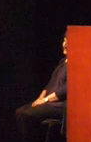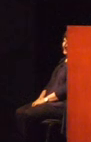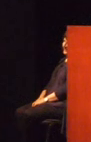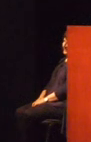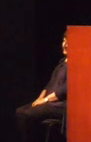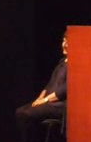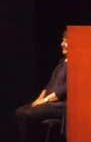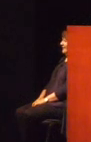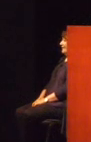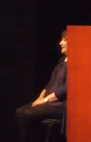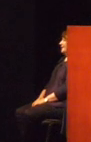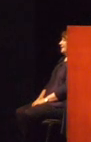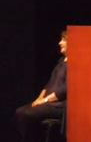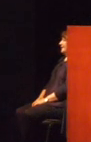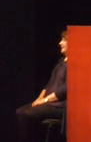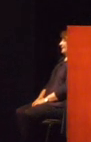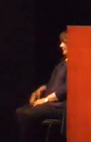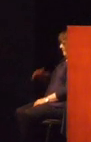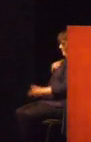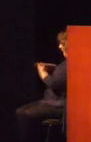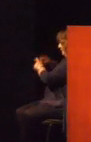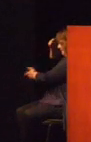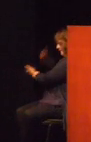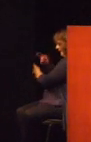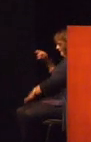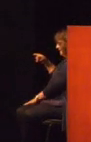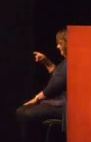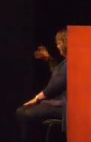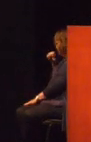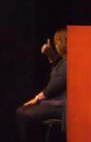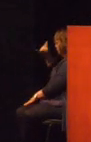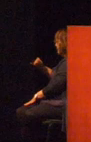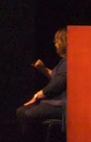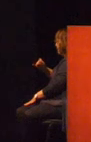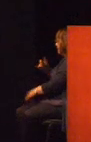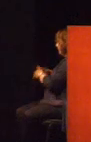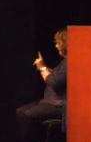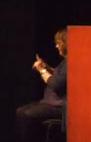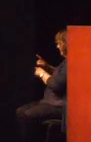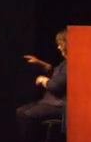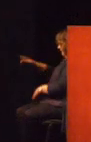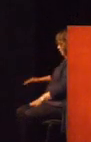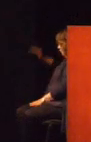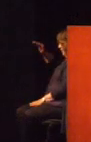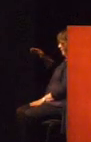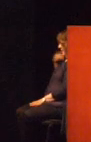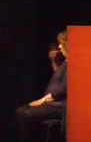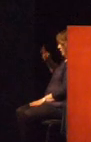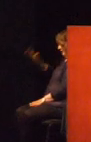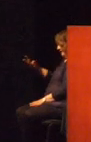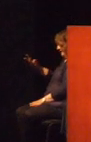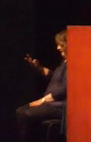But I know, the son of a friend of mine who, he's actually older now, but he grew up in Vancouver,